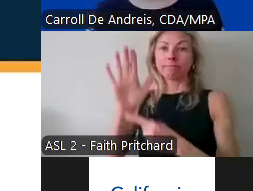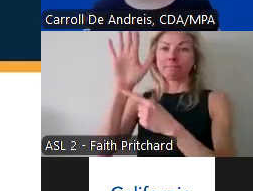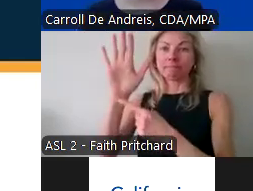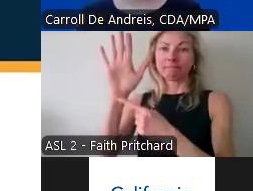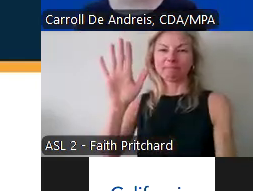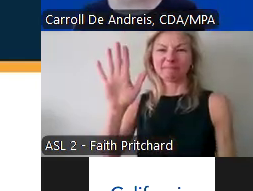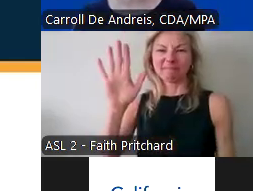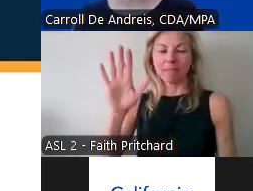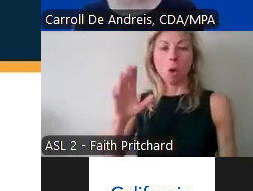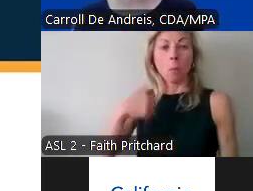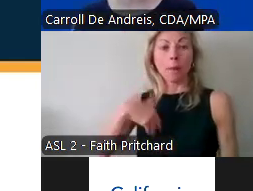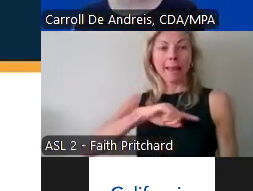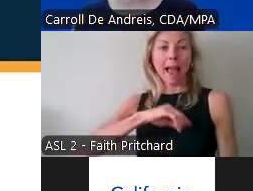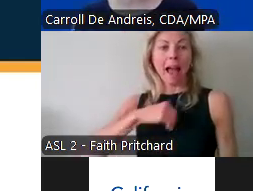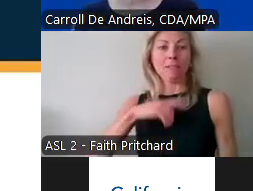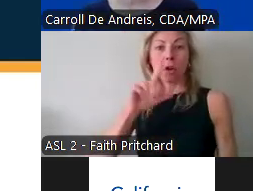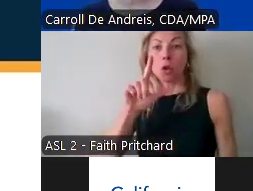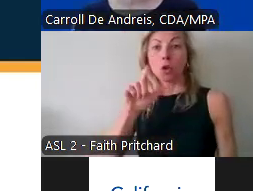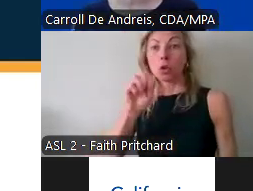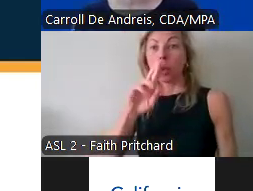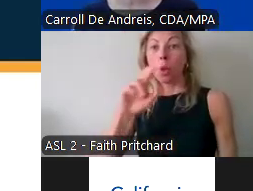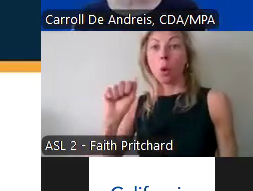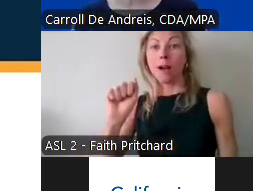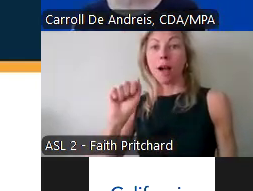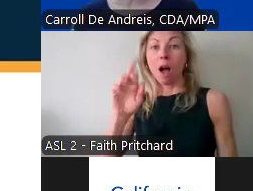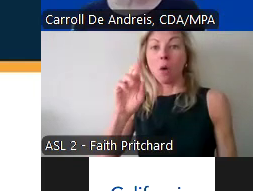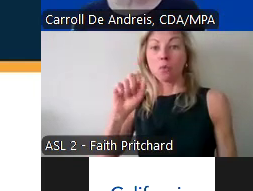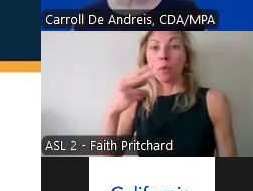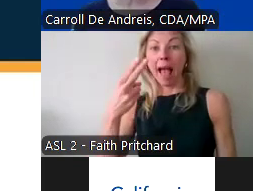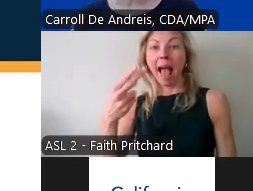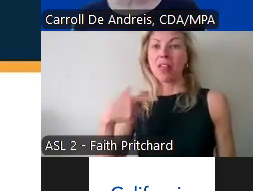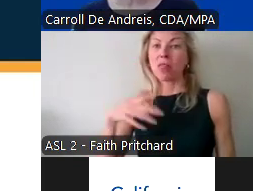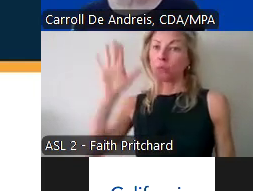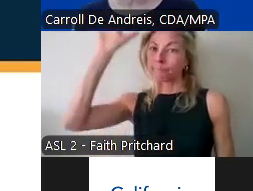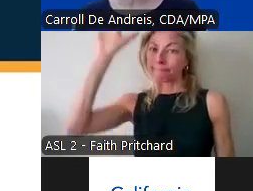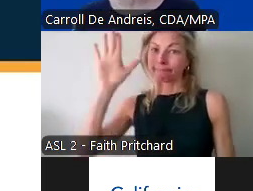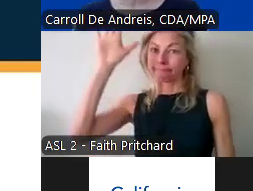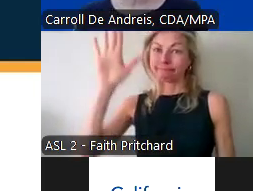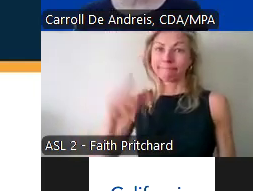Laura Rath. She has raised, Laura has raised her hand.